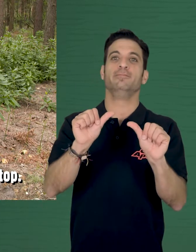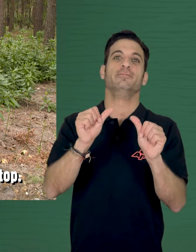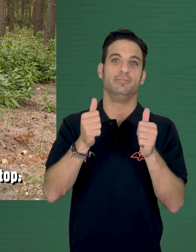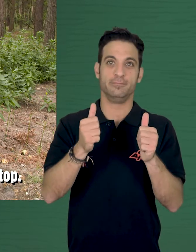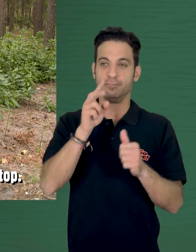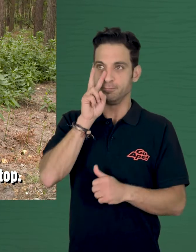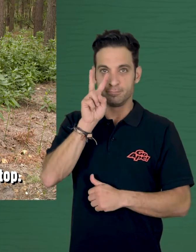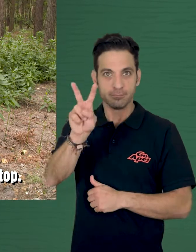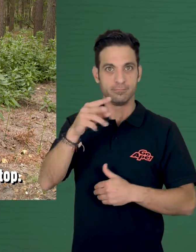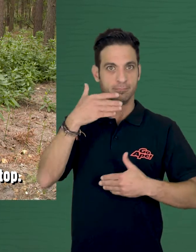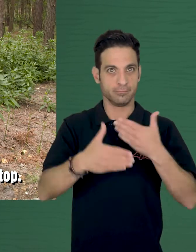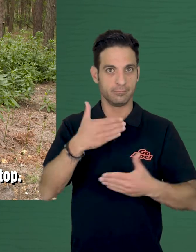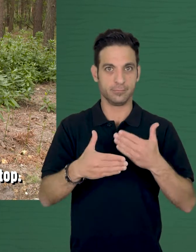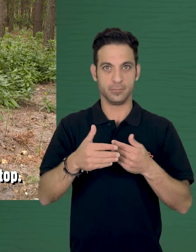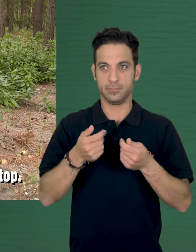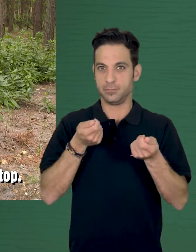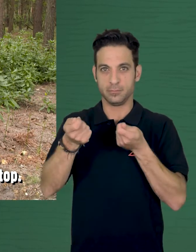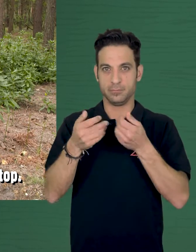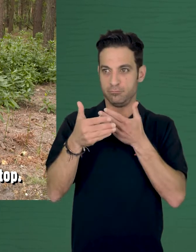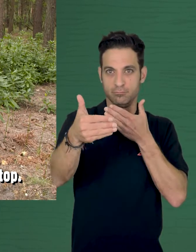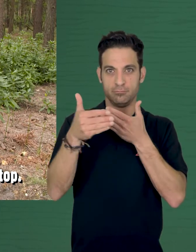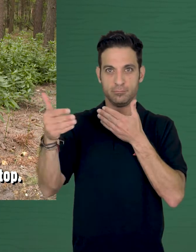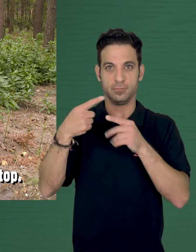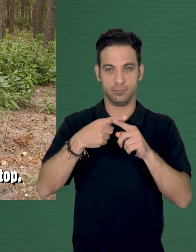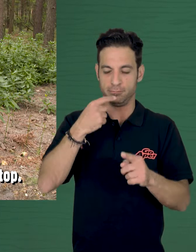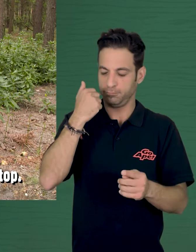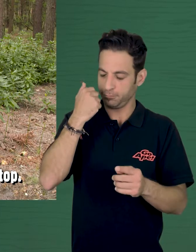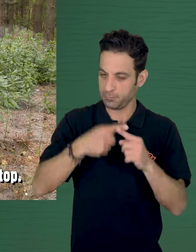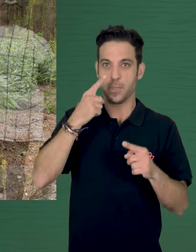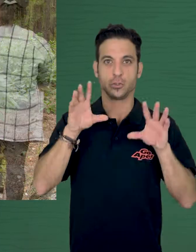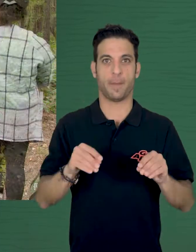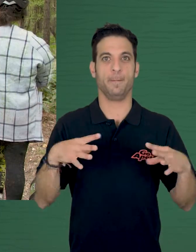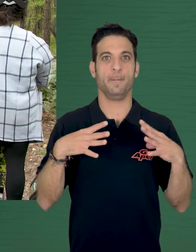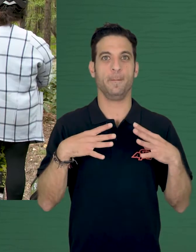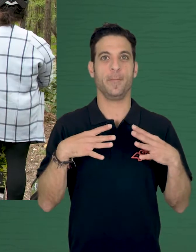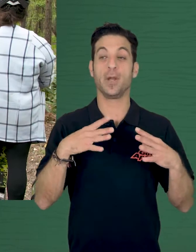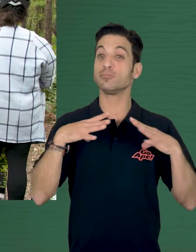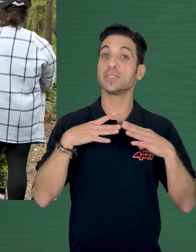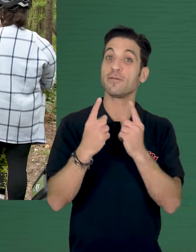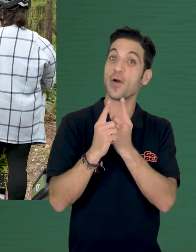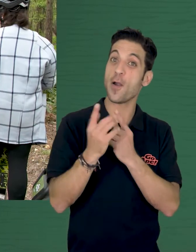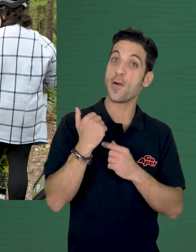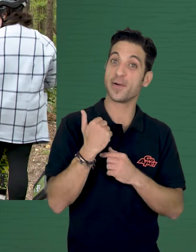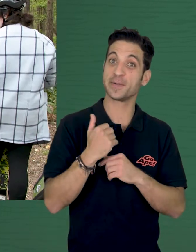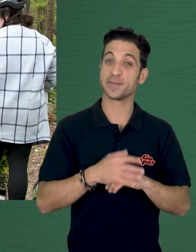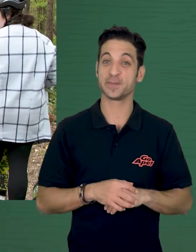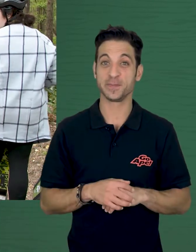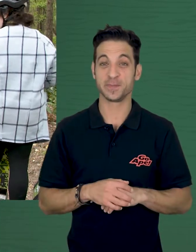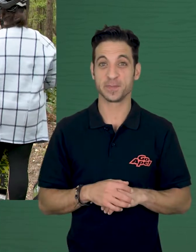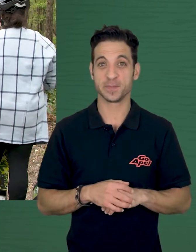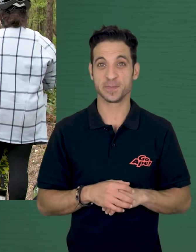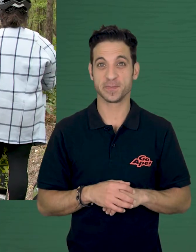Great. Always look where you're going, maintain a good distance, and always be prepared to stop. If you want to follow me.